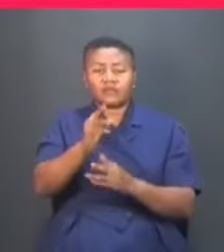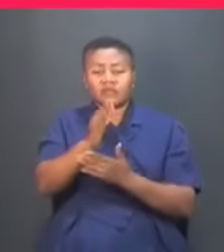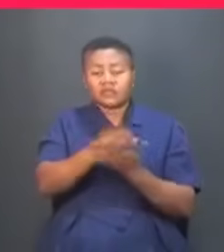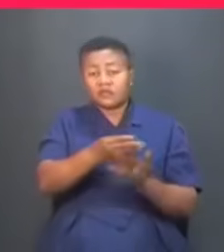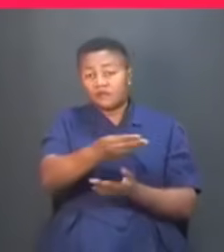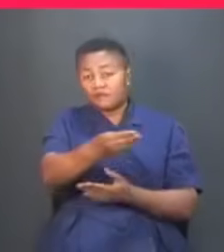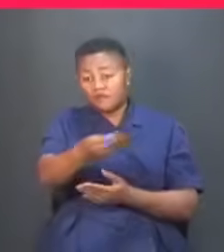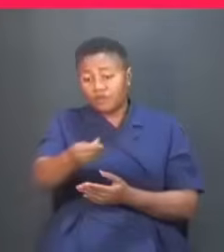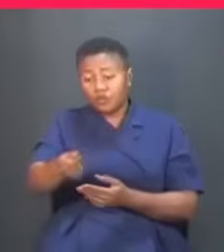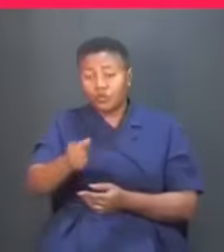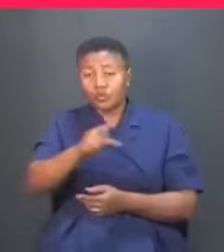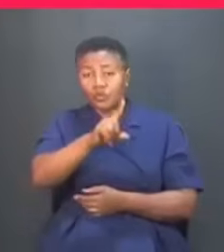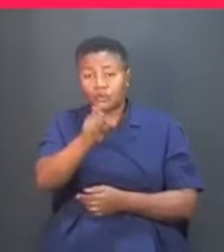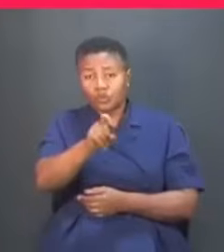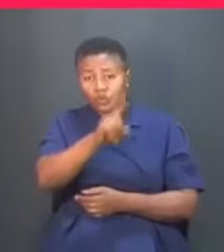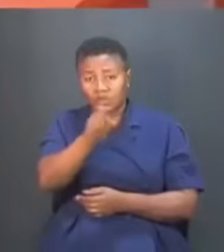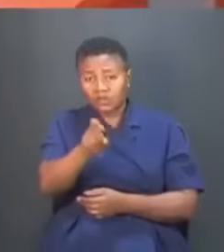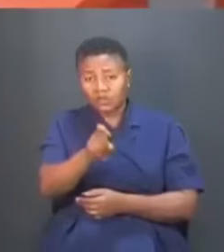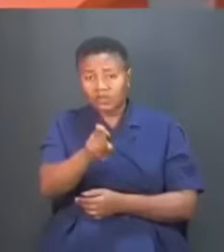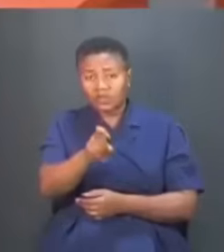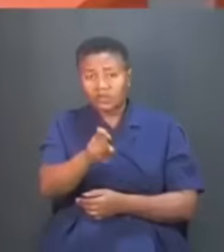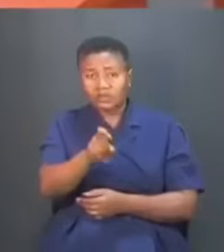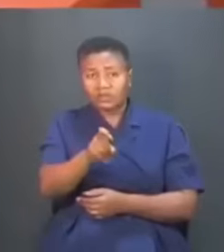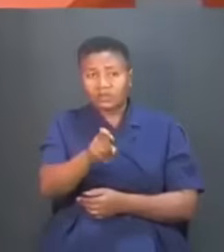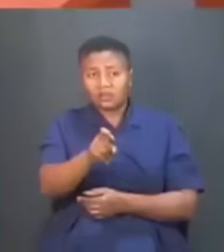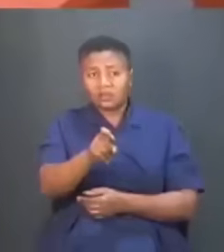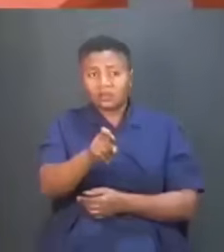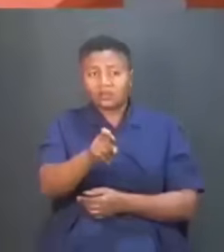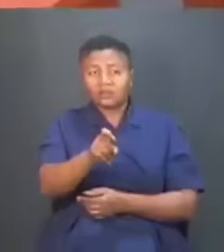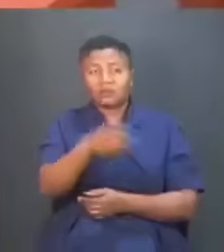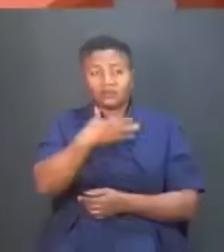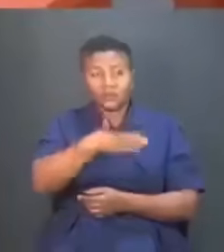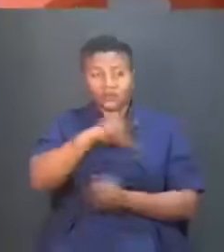questions slated for you. You are hereby discharged.